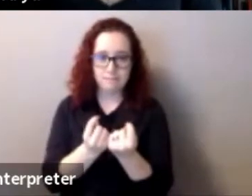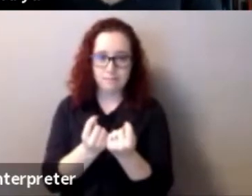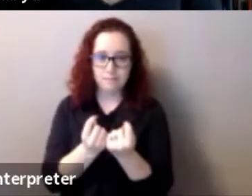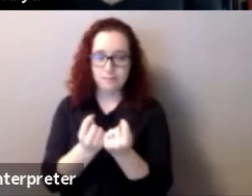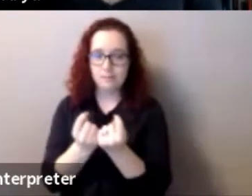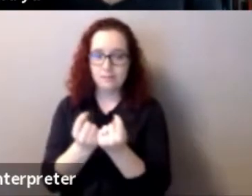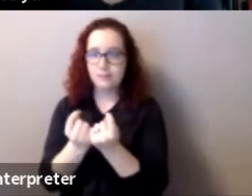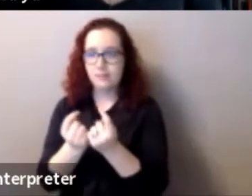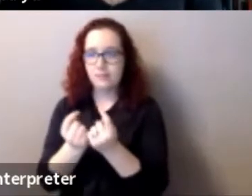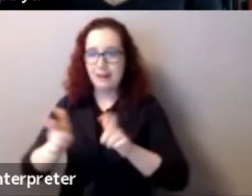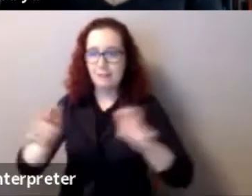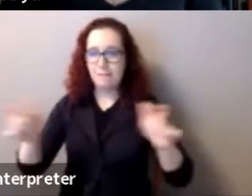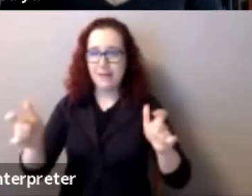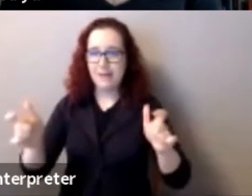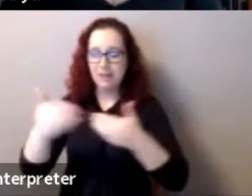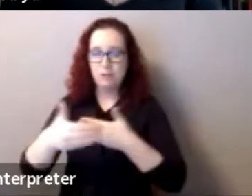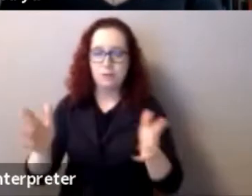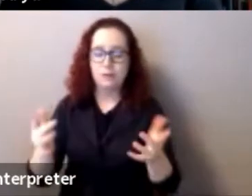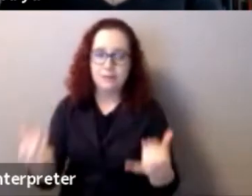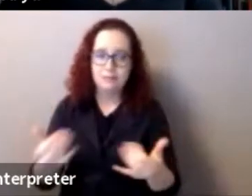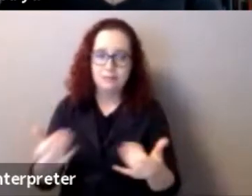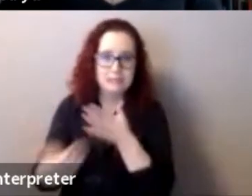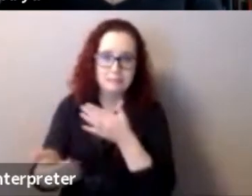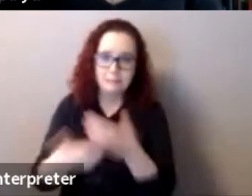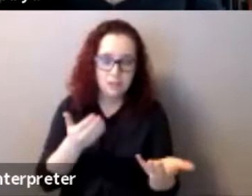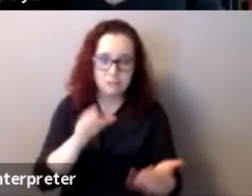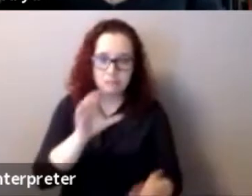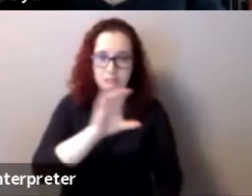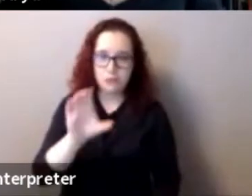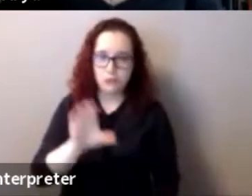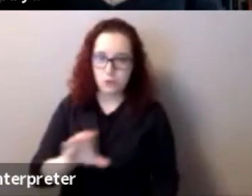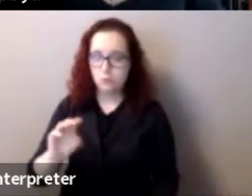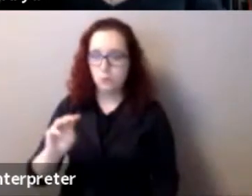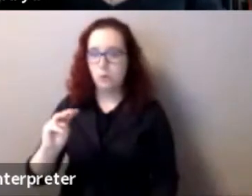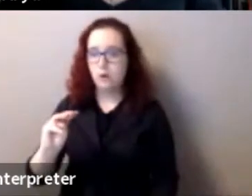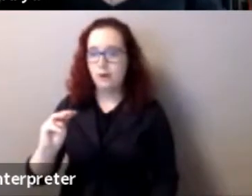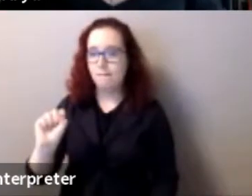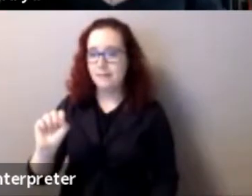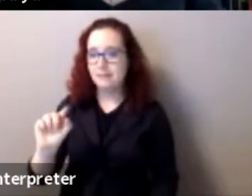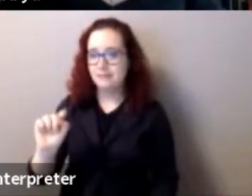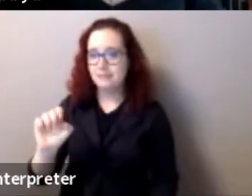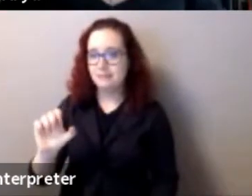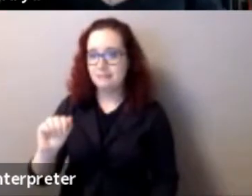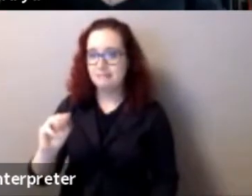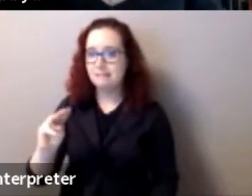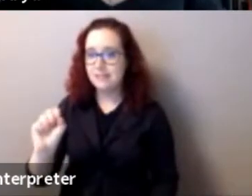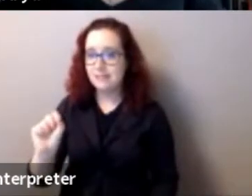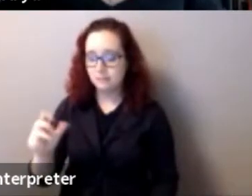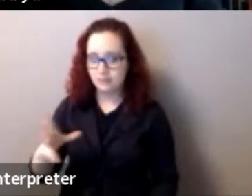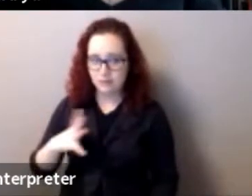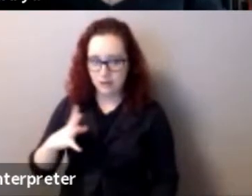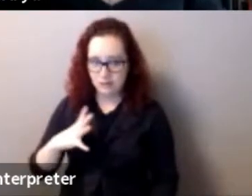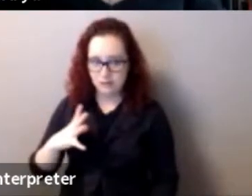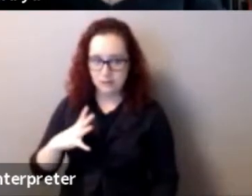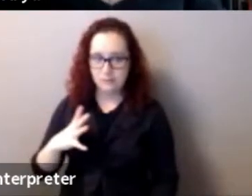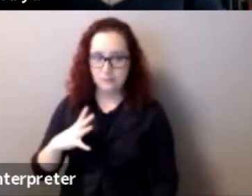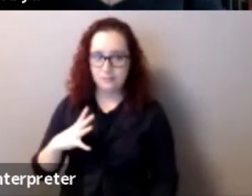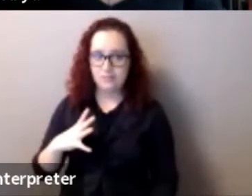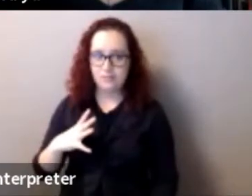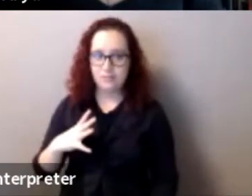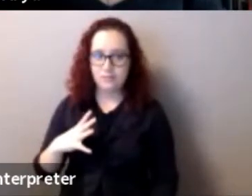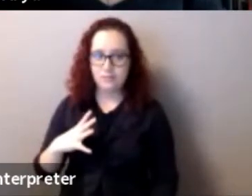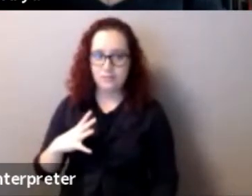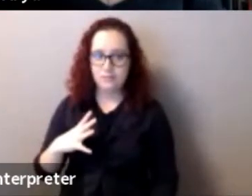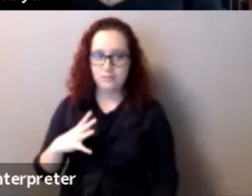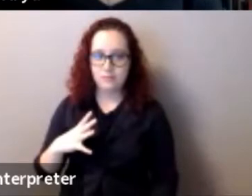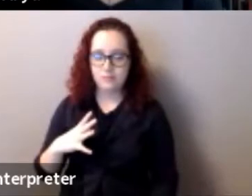you think. And in this case, it doesn't matter because Zoom or MS Team will allow us. Schedule a middle in the middle of